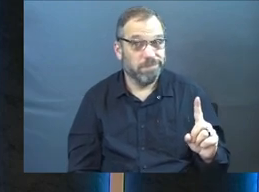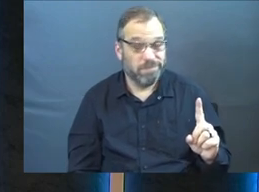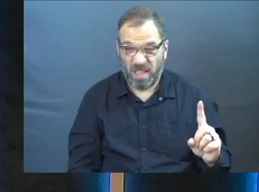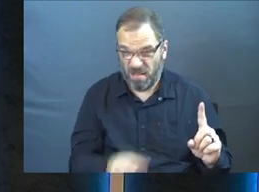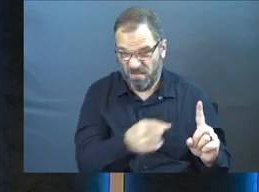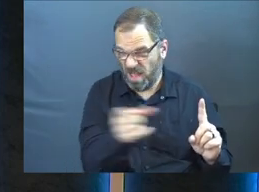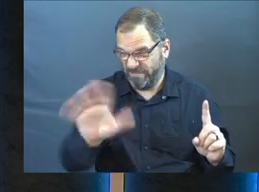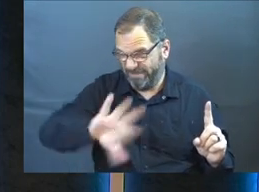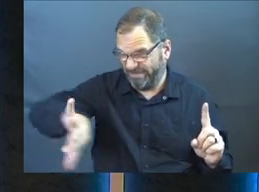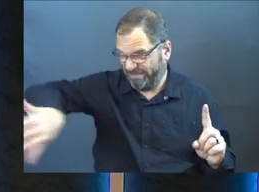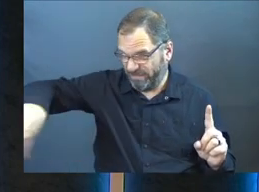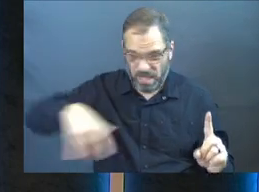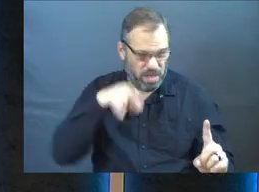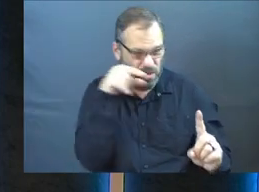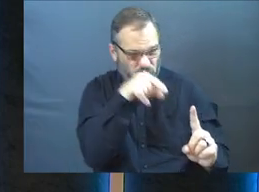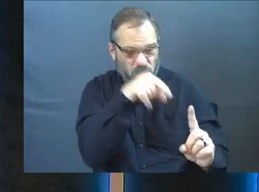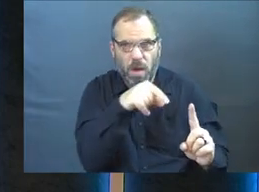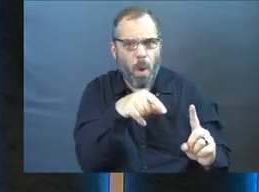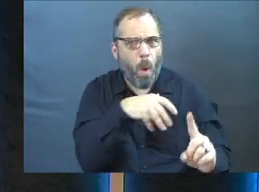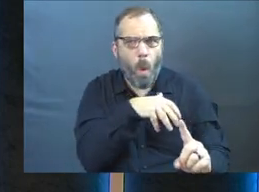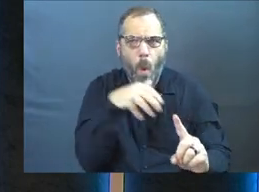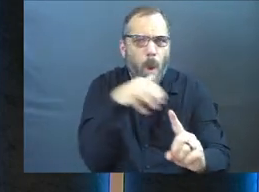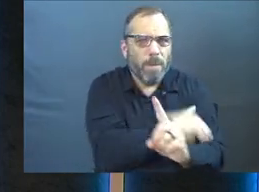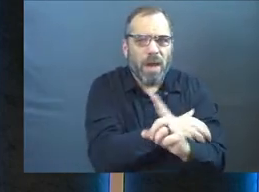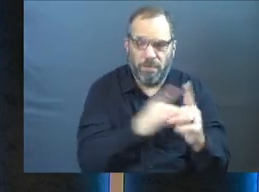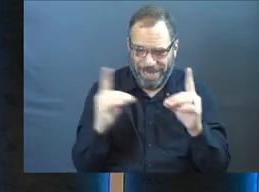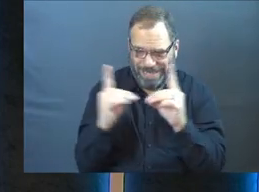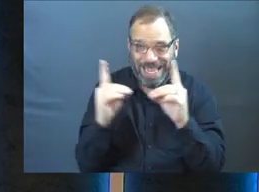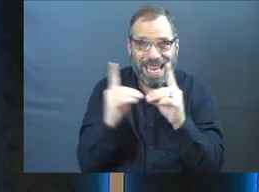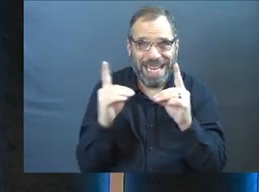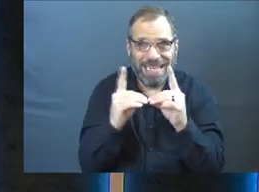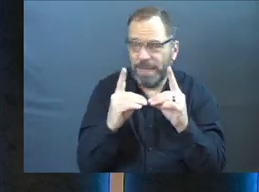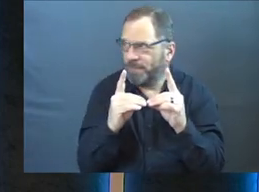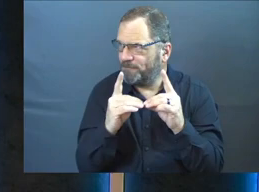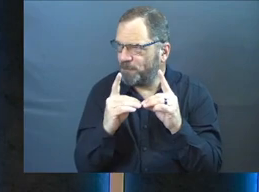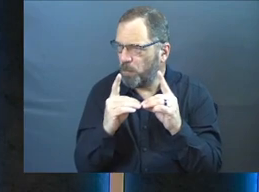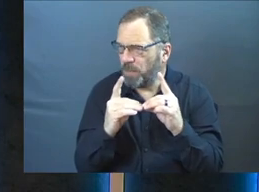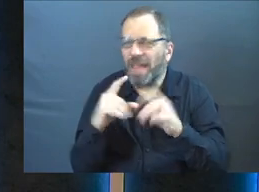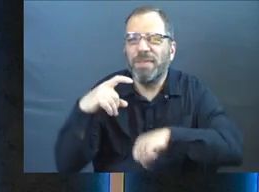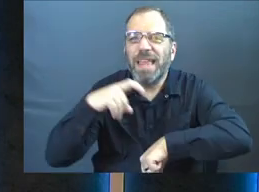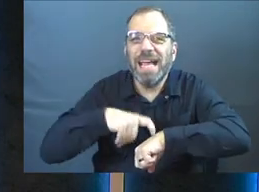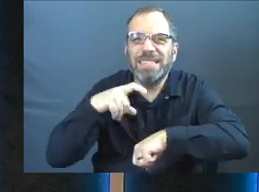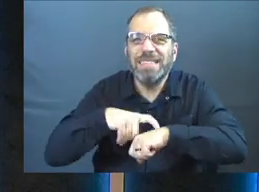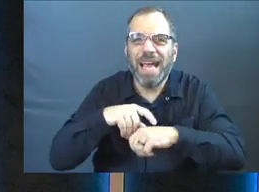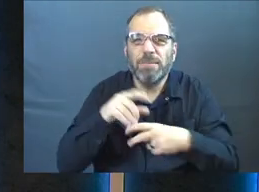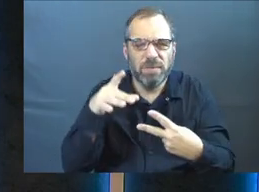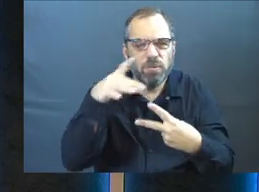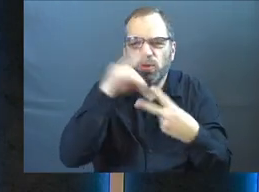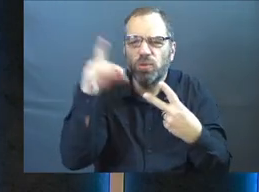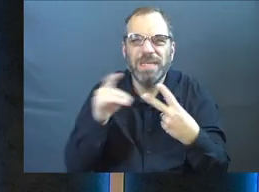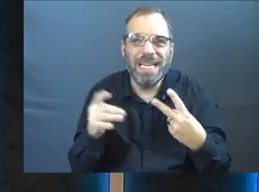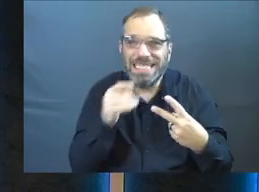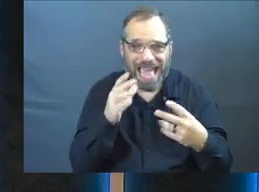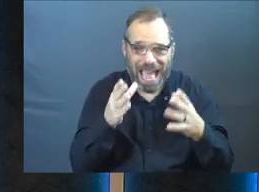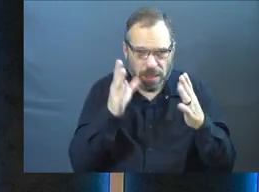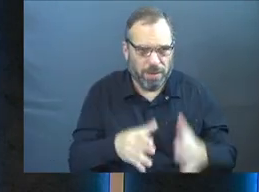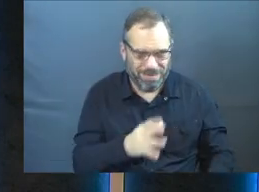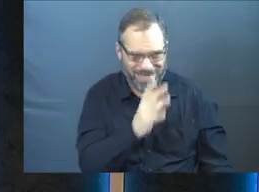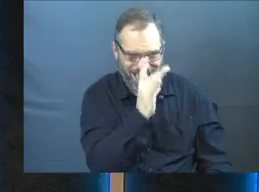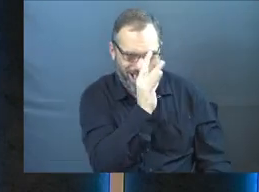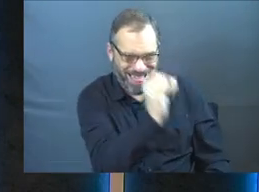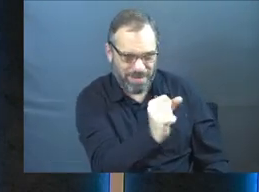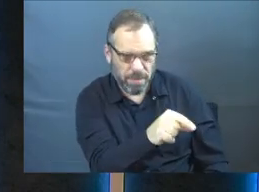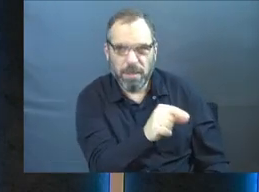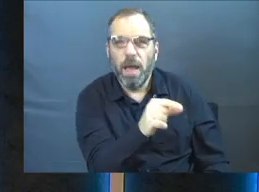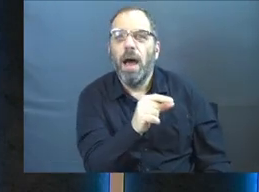still choose you. I think that's so powerful. But dating is that moment of choosing. And not just the person that we're attracted